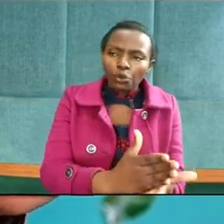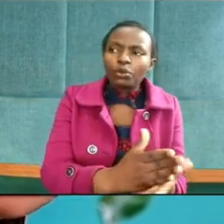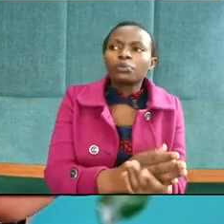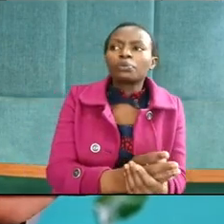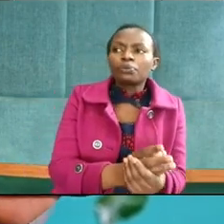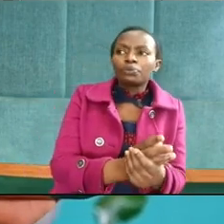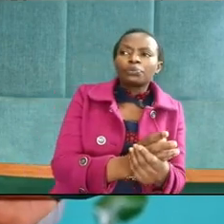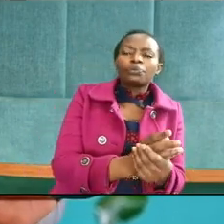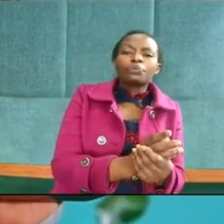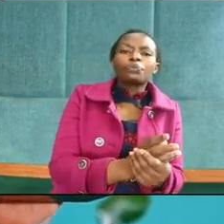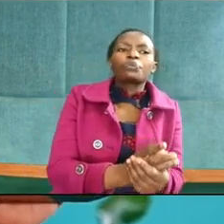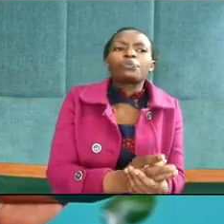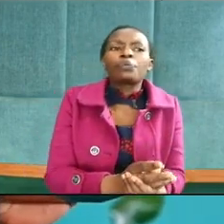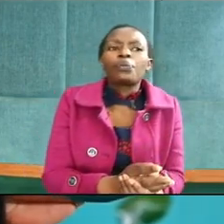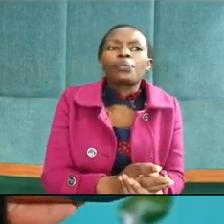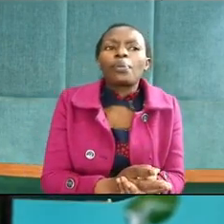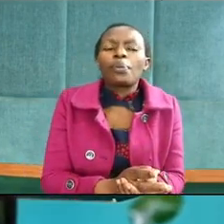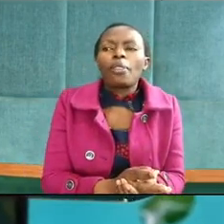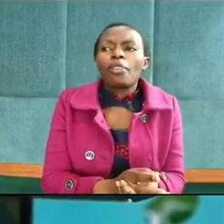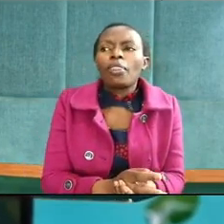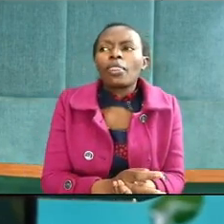wife.